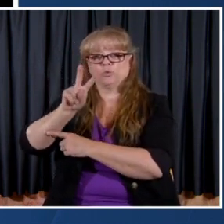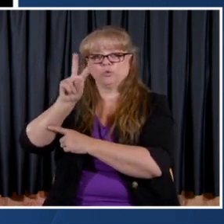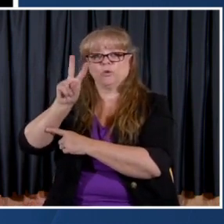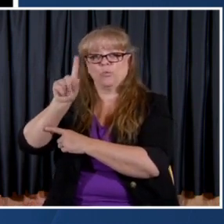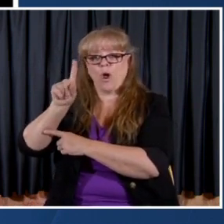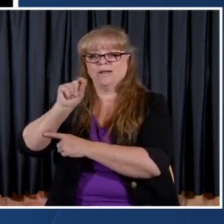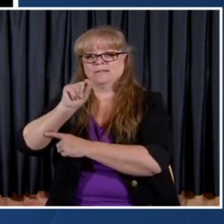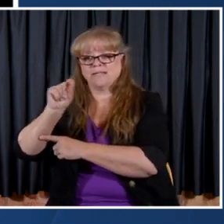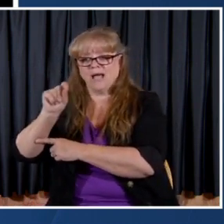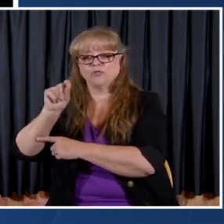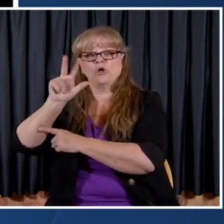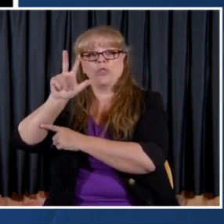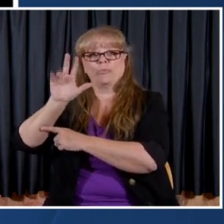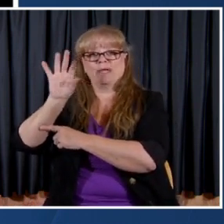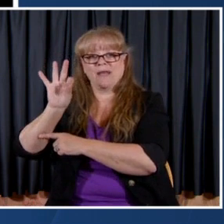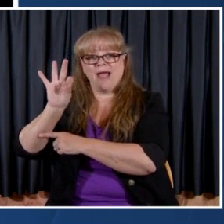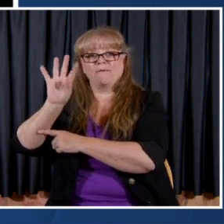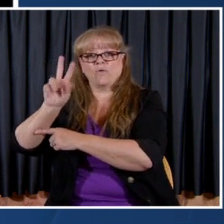connectforhealthco.com or by calling